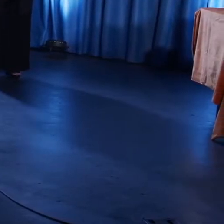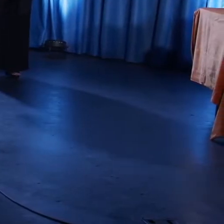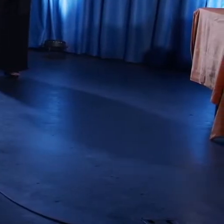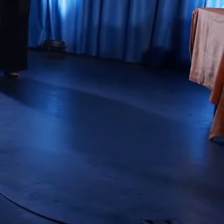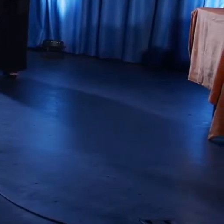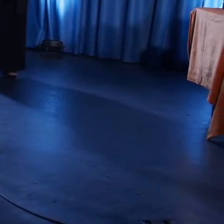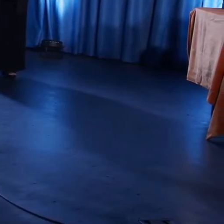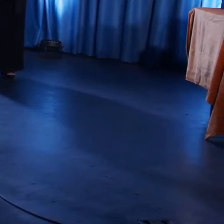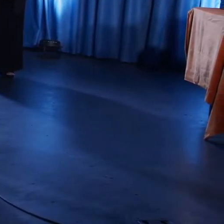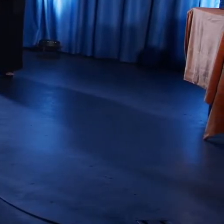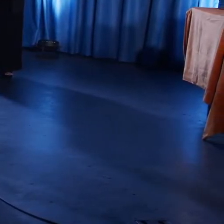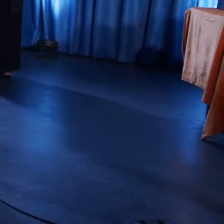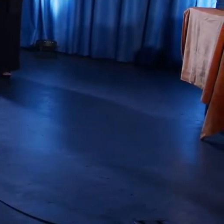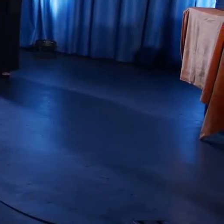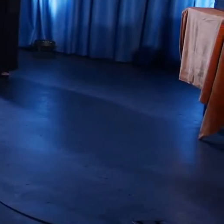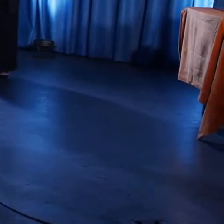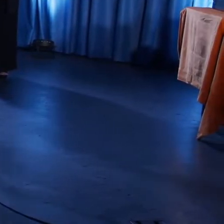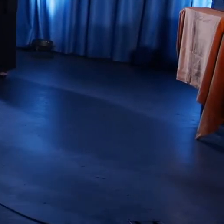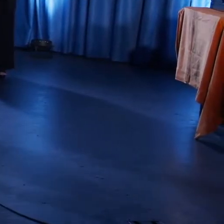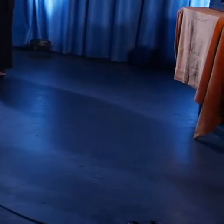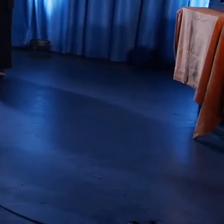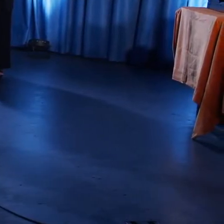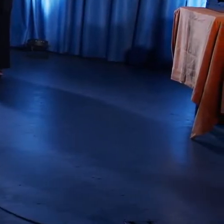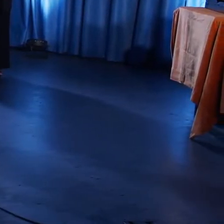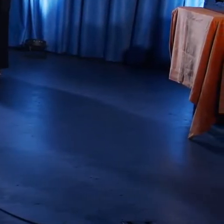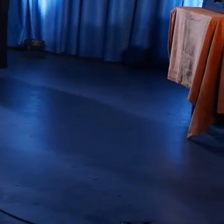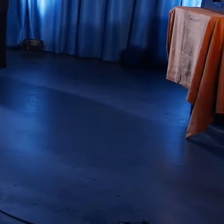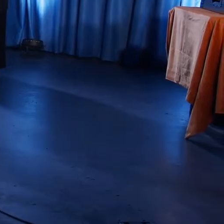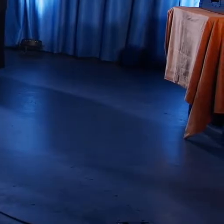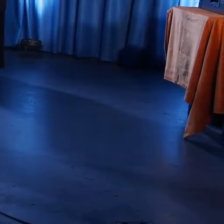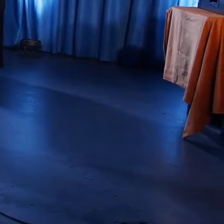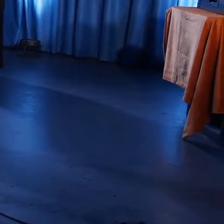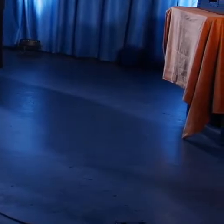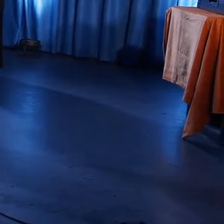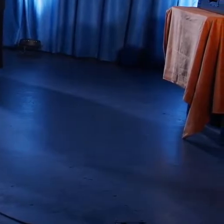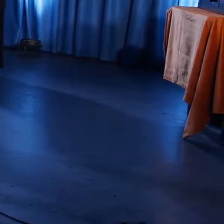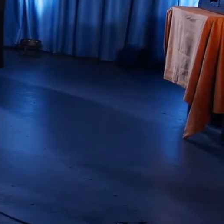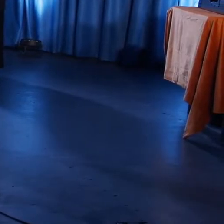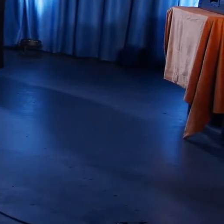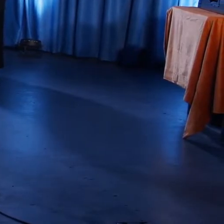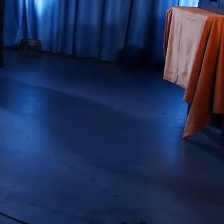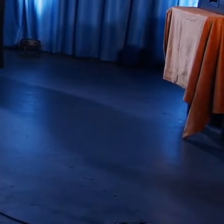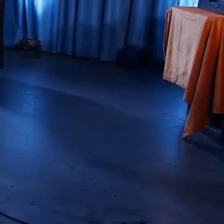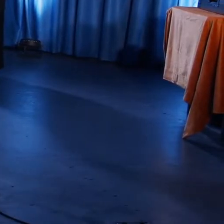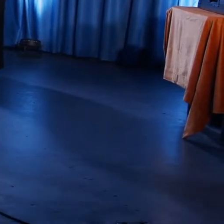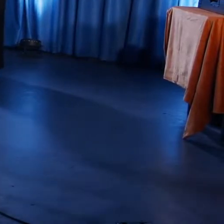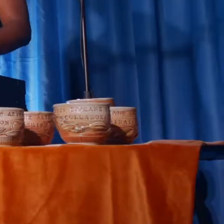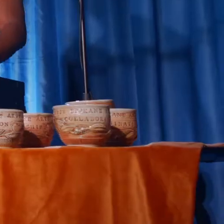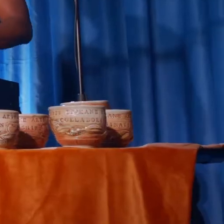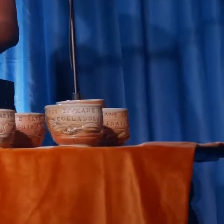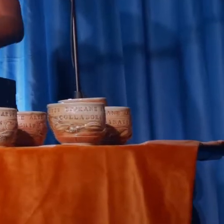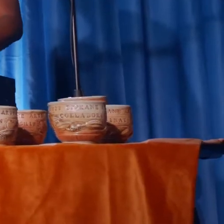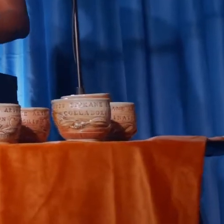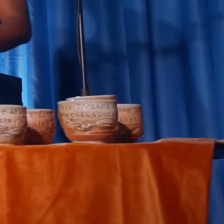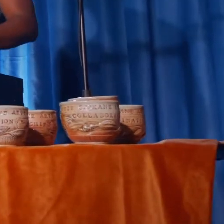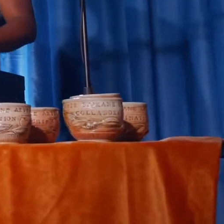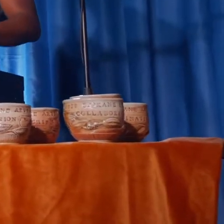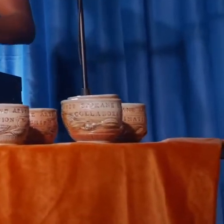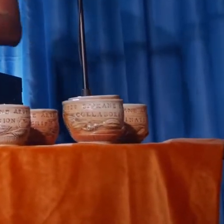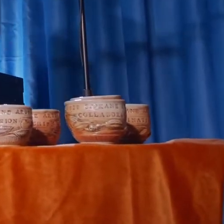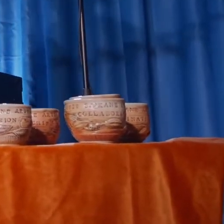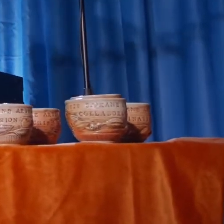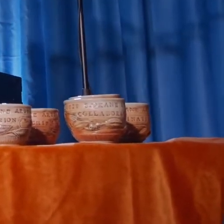De Armas, and Darian Mack, my co-host, our DJ for the evening. He goes by Rosethrow. Tonight,